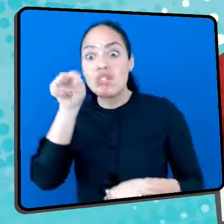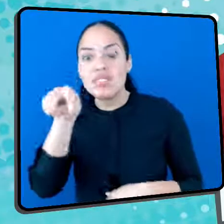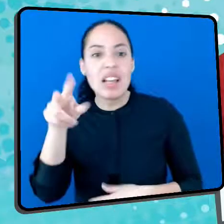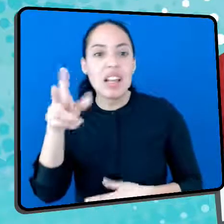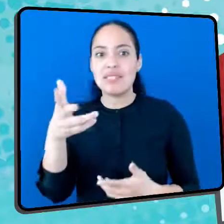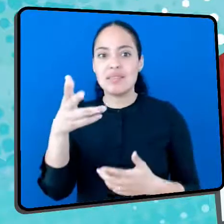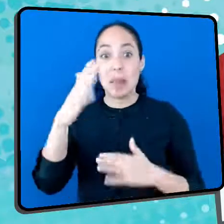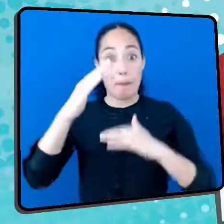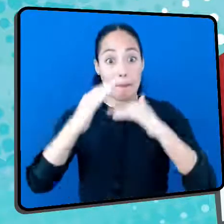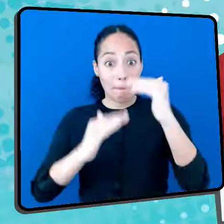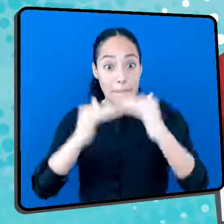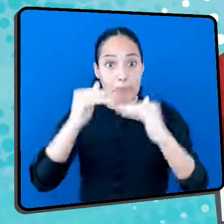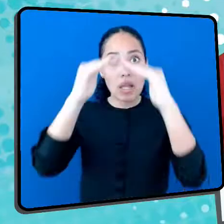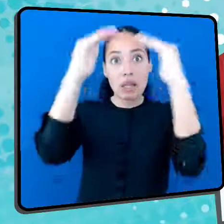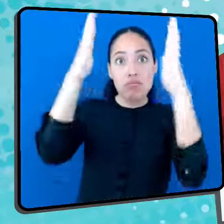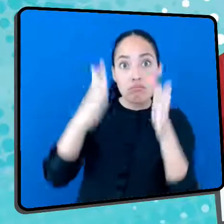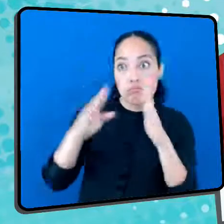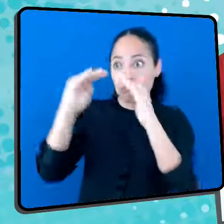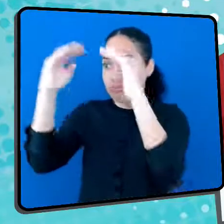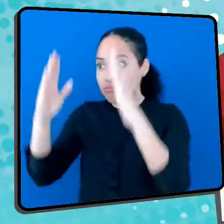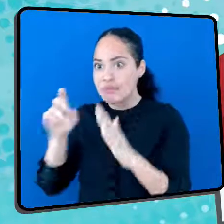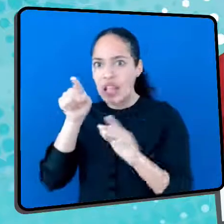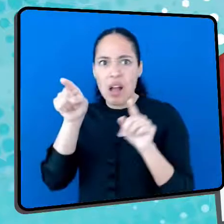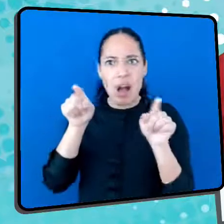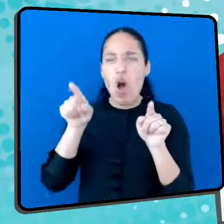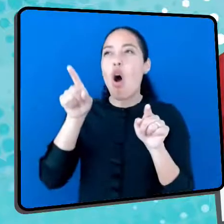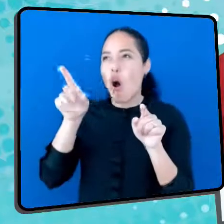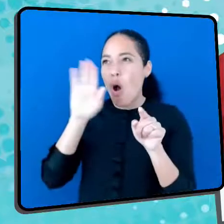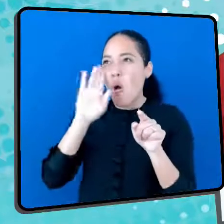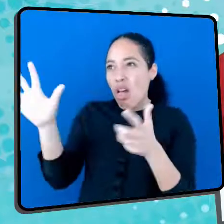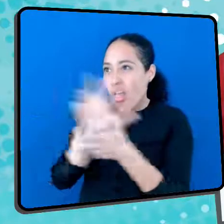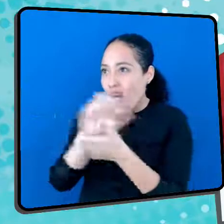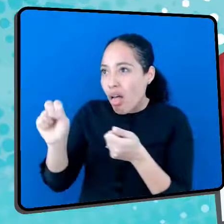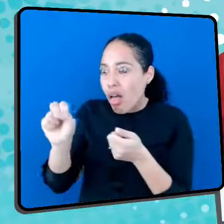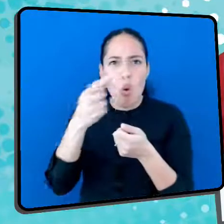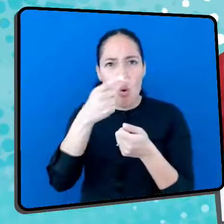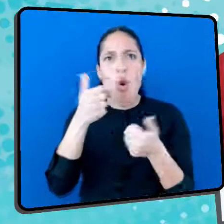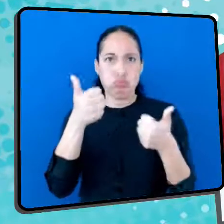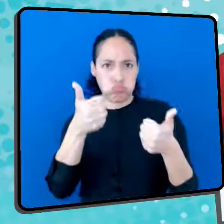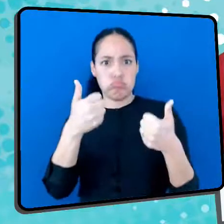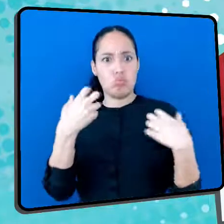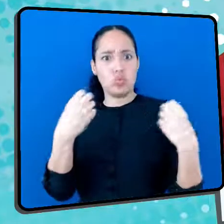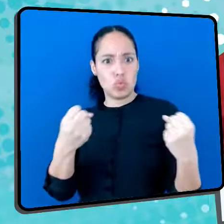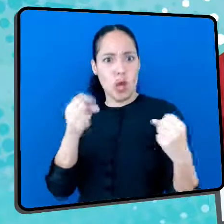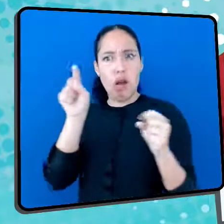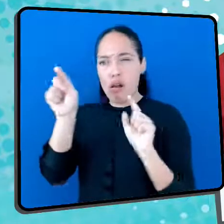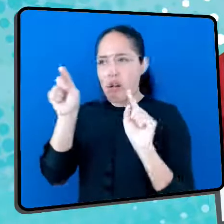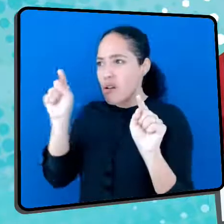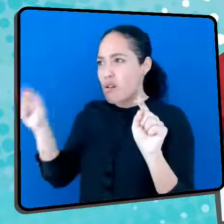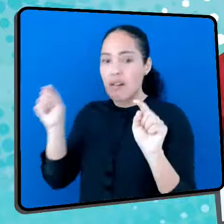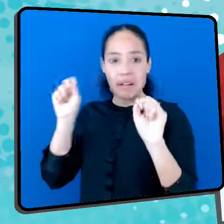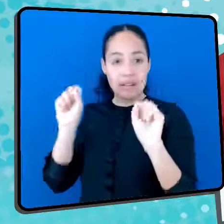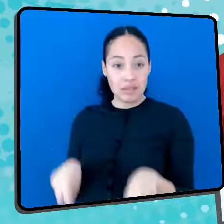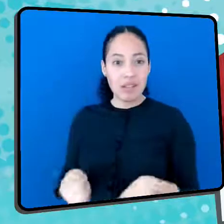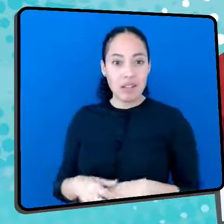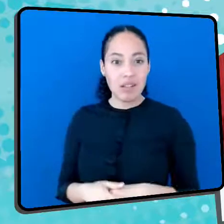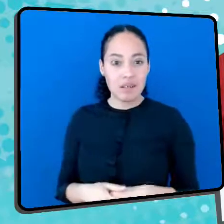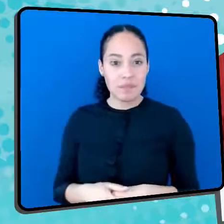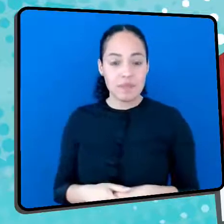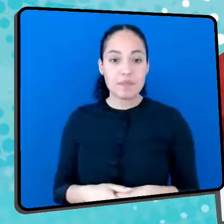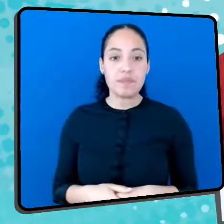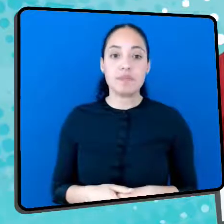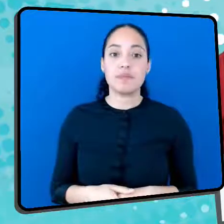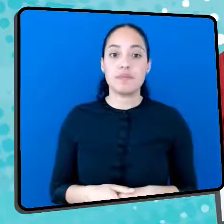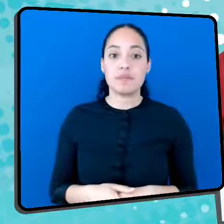whatever healthcare solutions that you can see all around the world. Like let's just look at some that like automatically calls